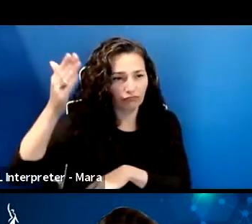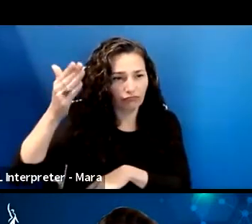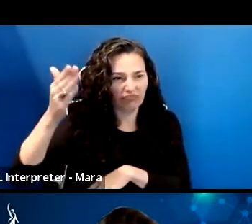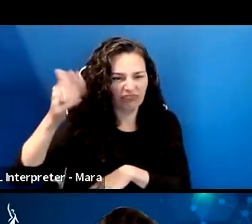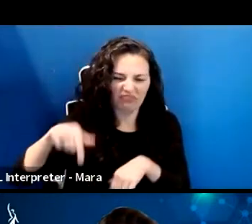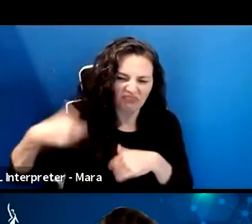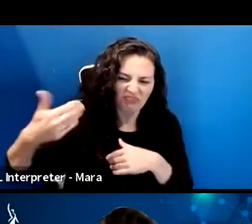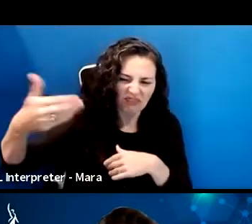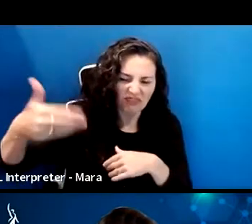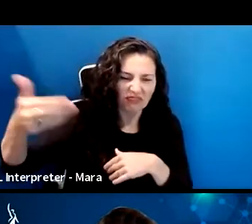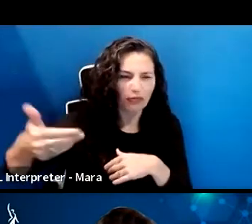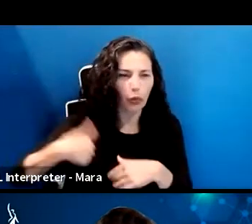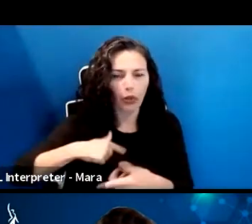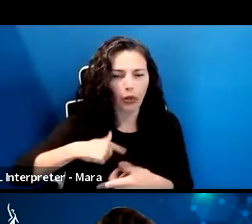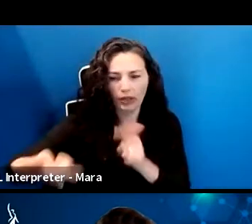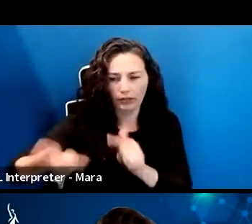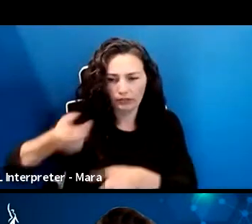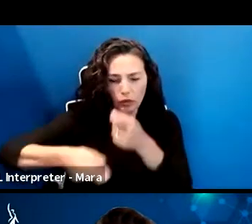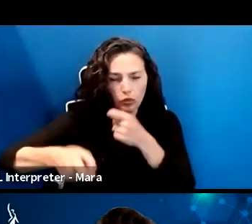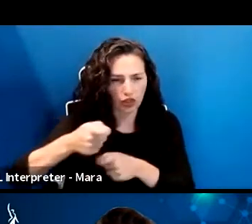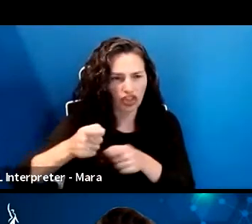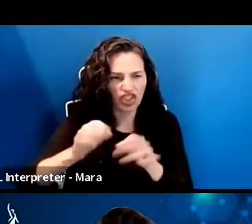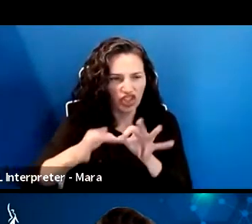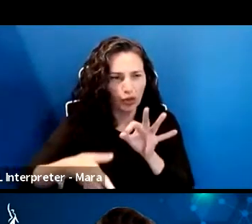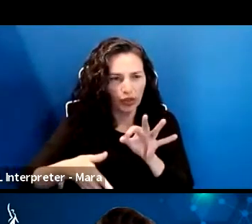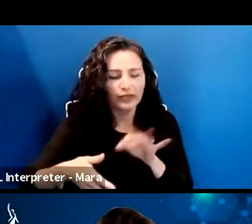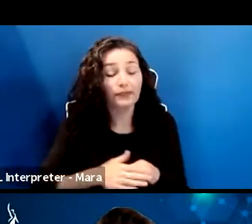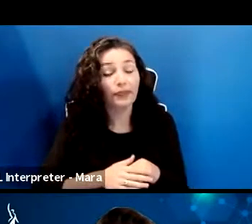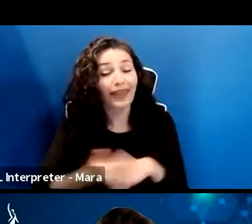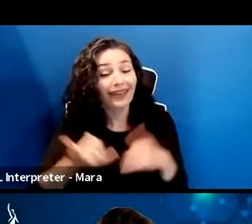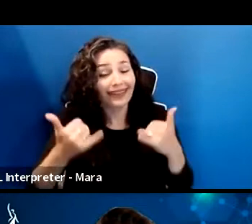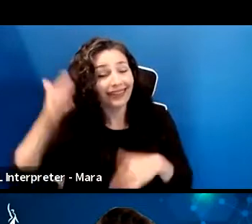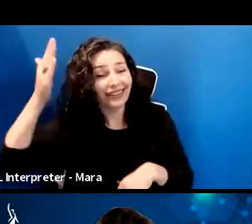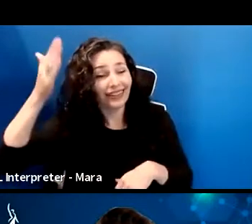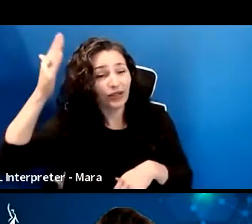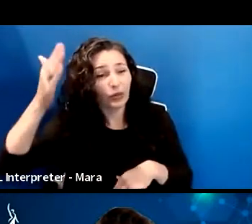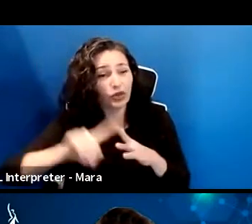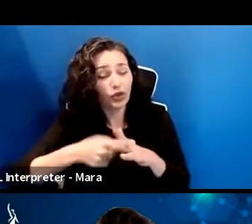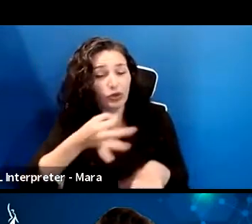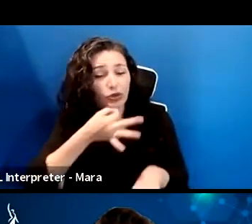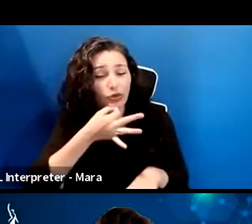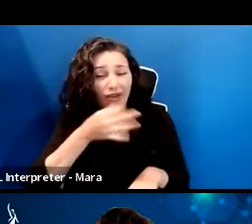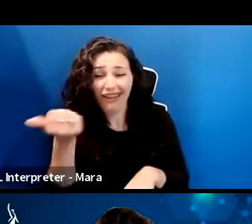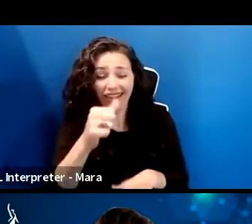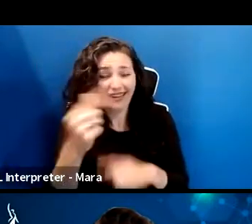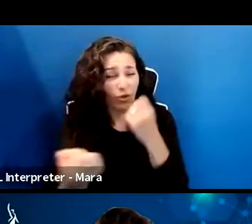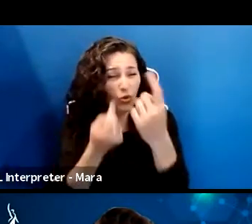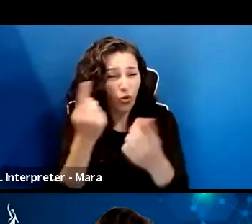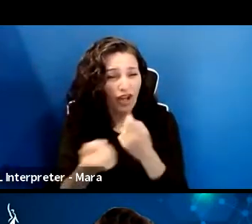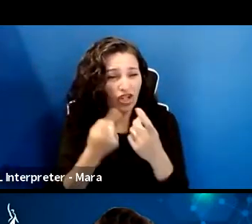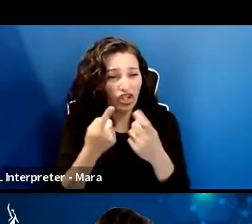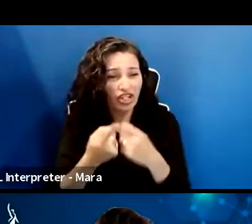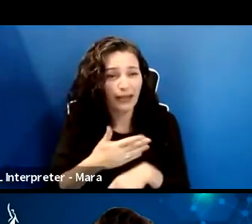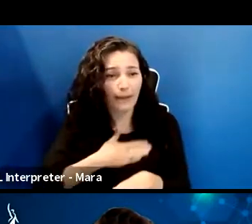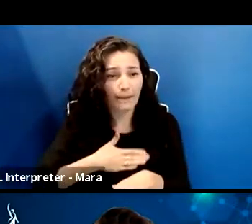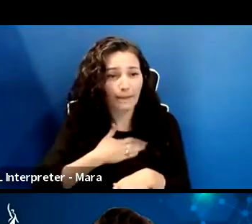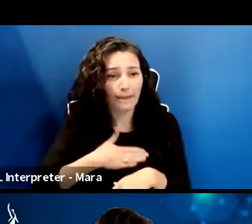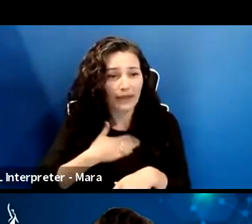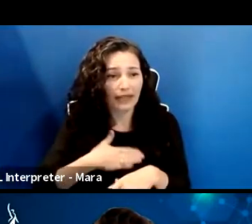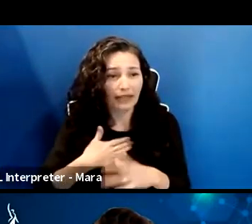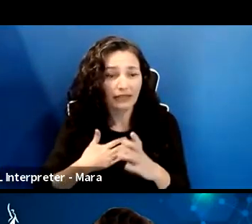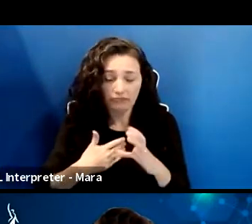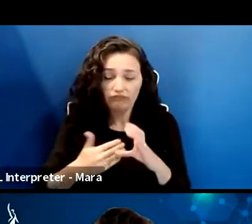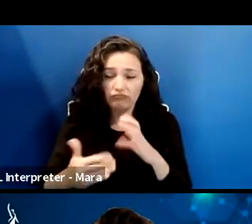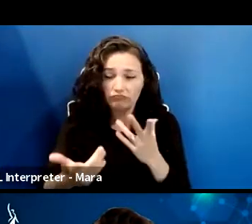periodically throughout today's discussion. The presentation will begin momentarily. If you have questions that you'd like us to direct to our